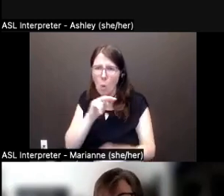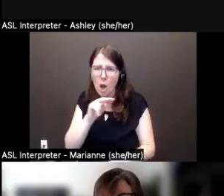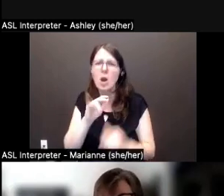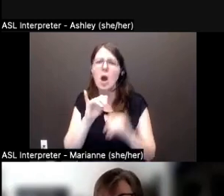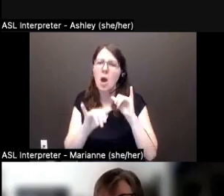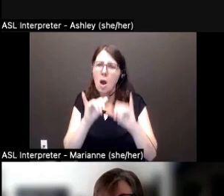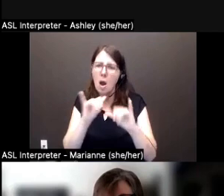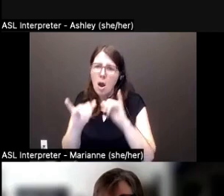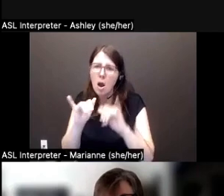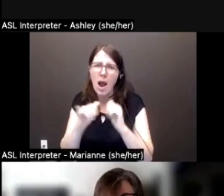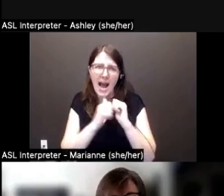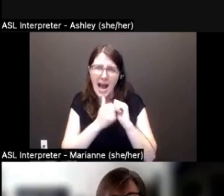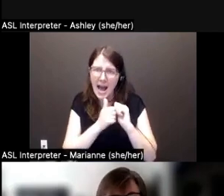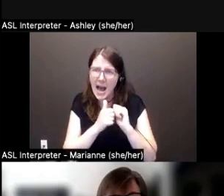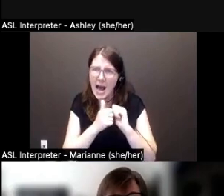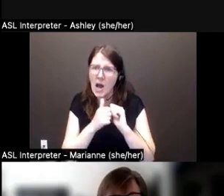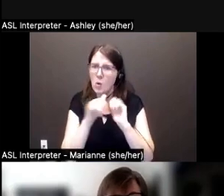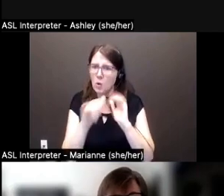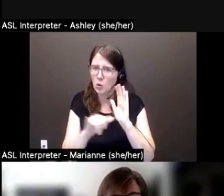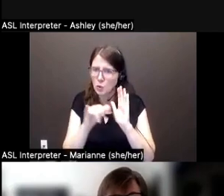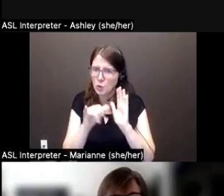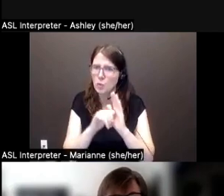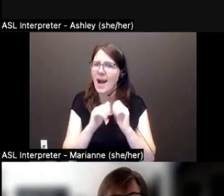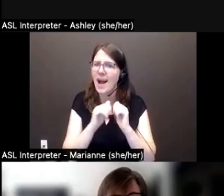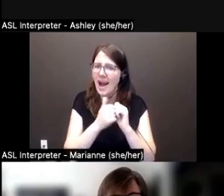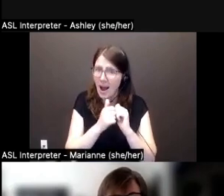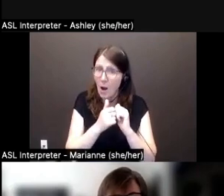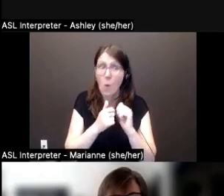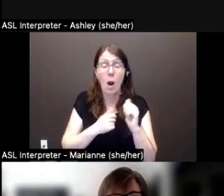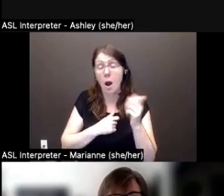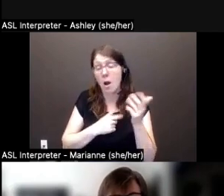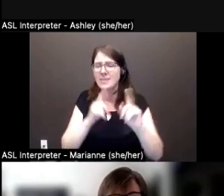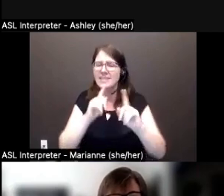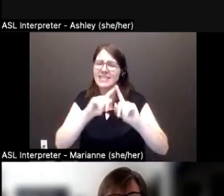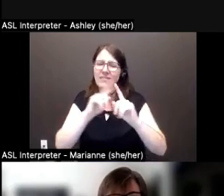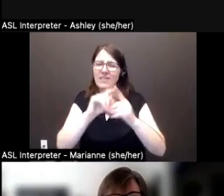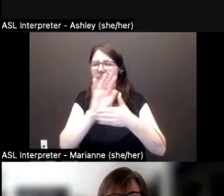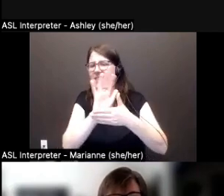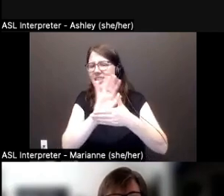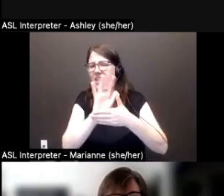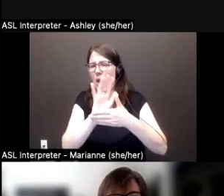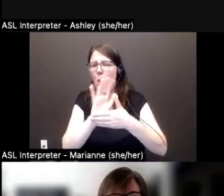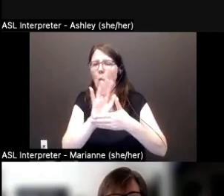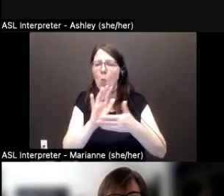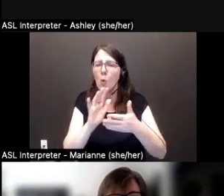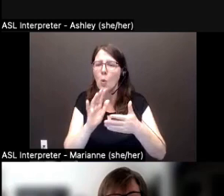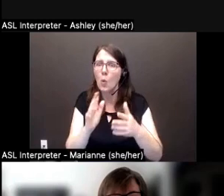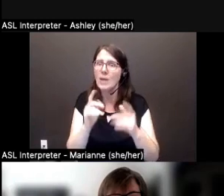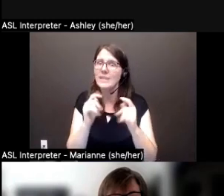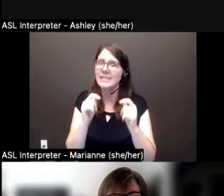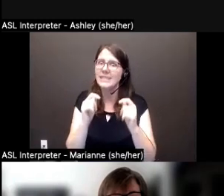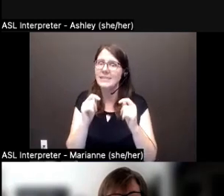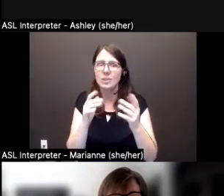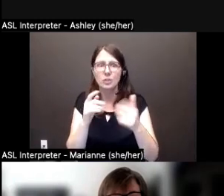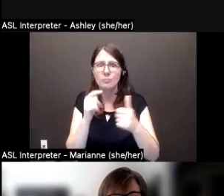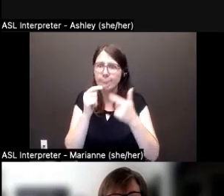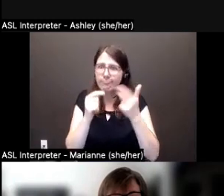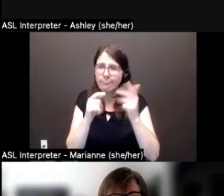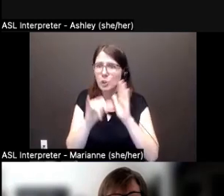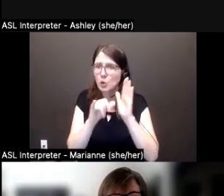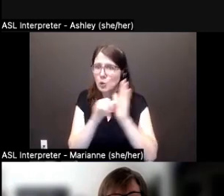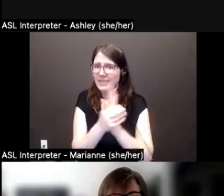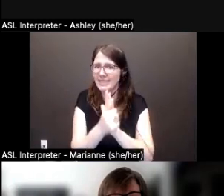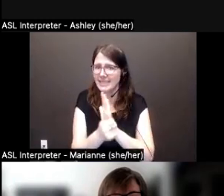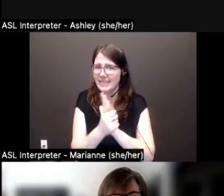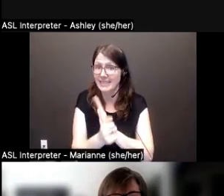I watched them, and they were promoting Camtasia. And as I said, I looked at it, it